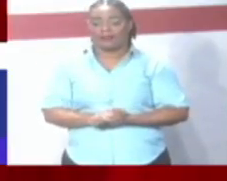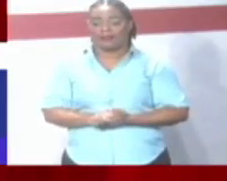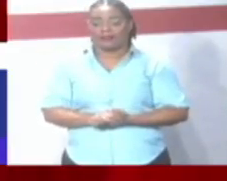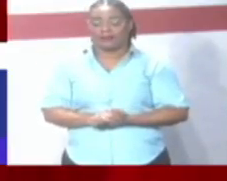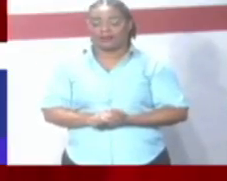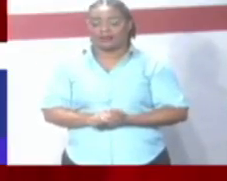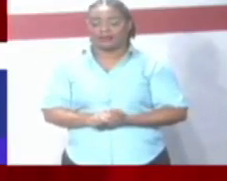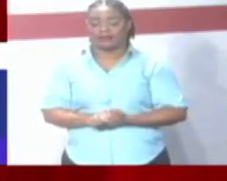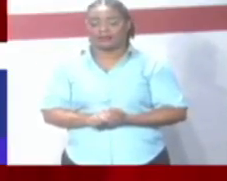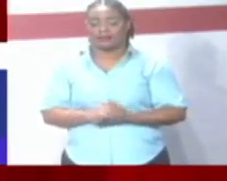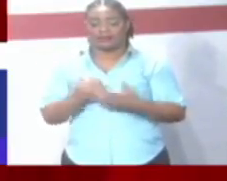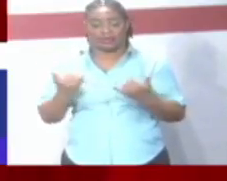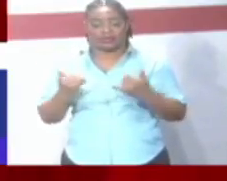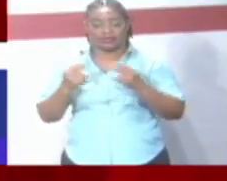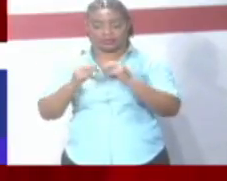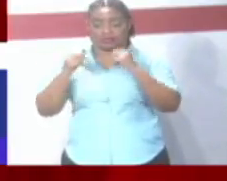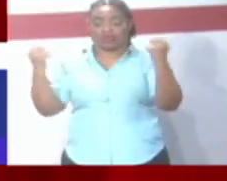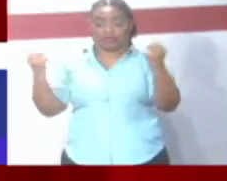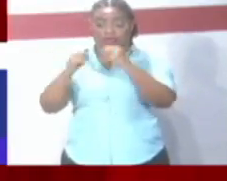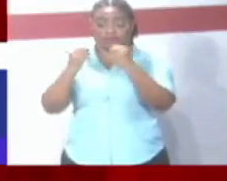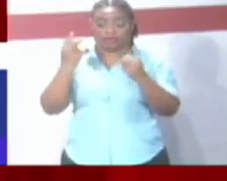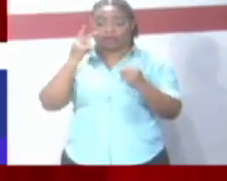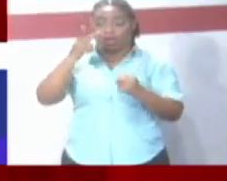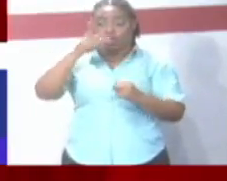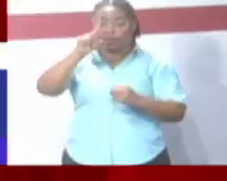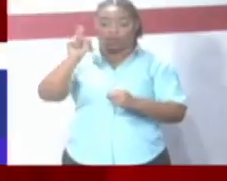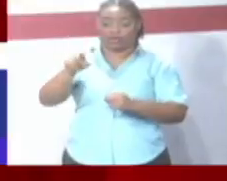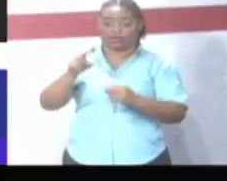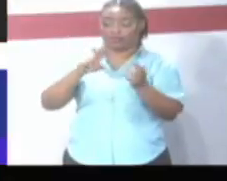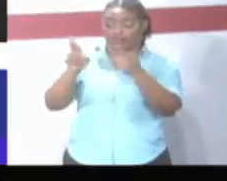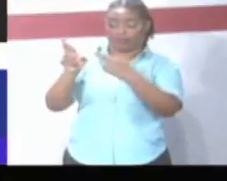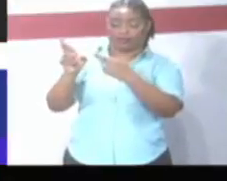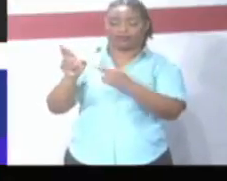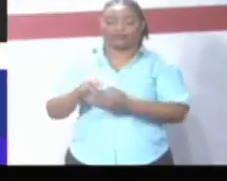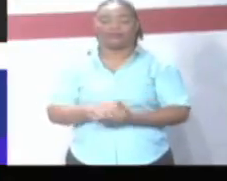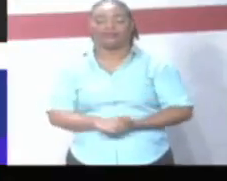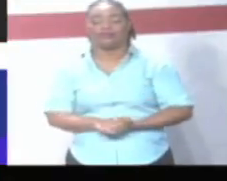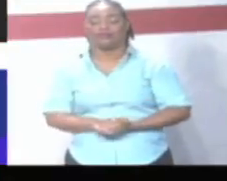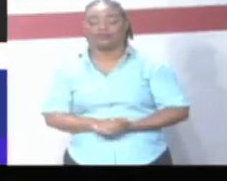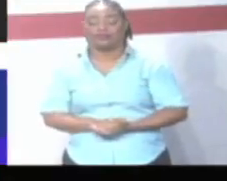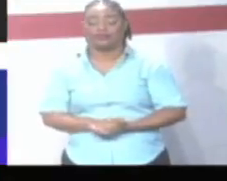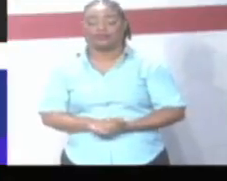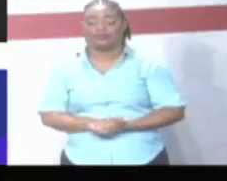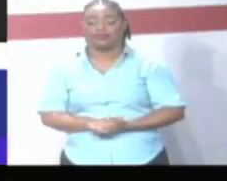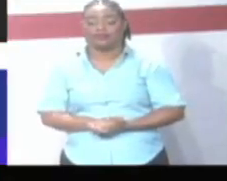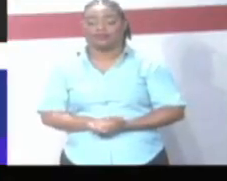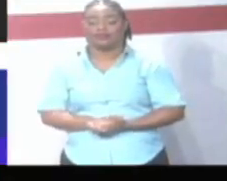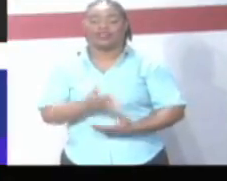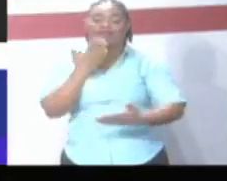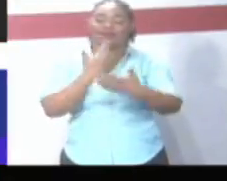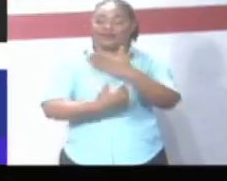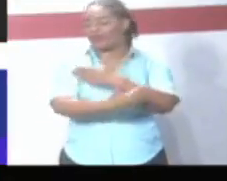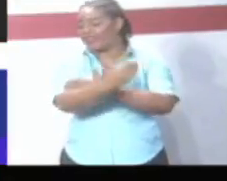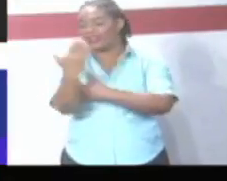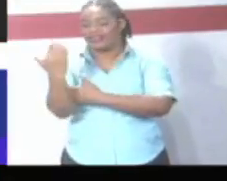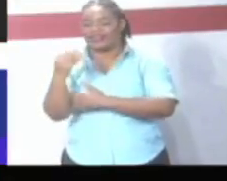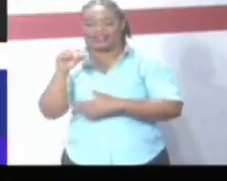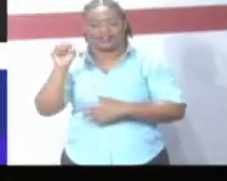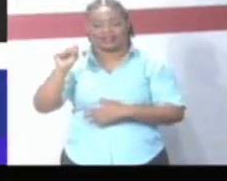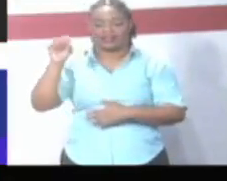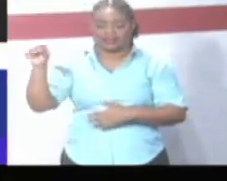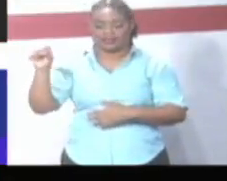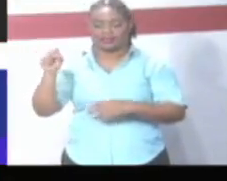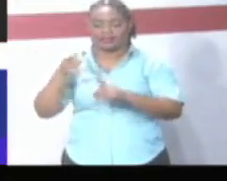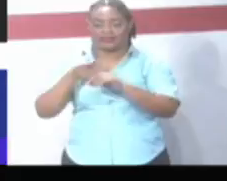for your two questions. Good morning. Hello and good morning, everyone. Shane Superville from the Trinidad and Tobago Newsday